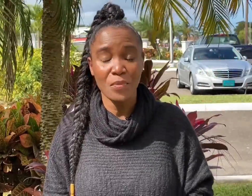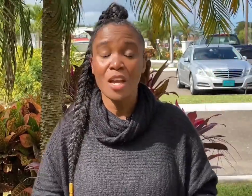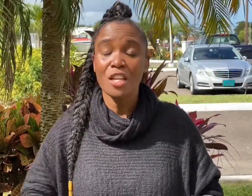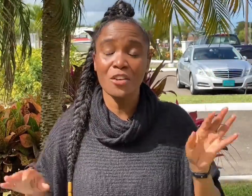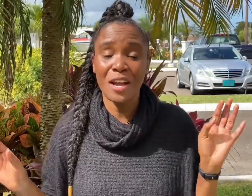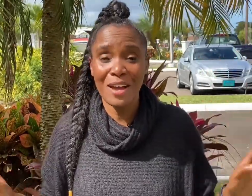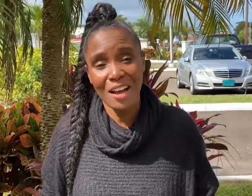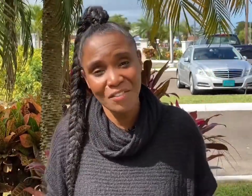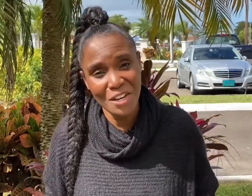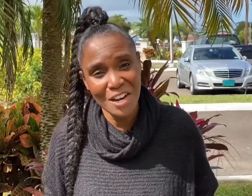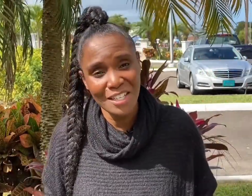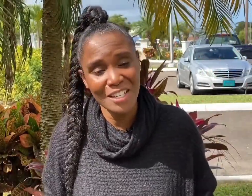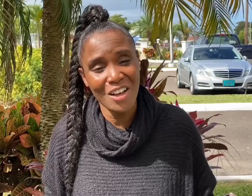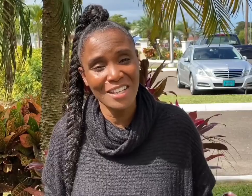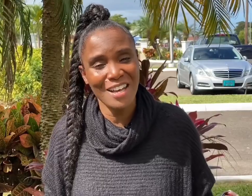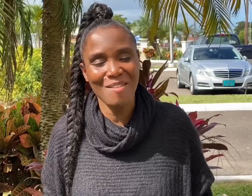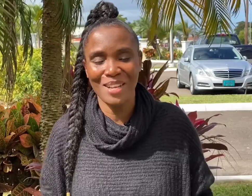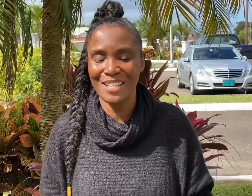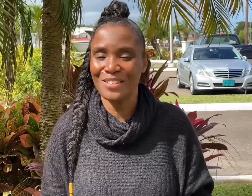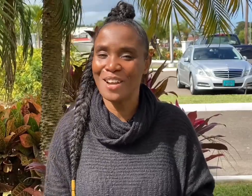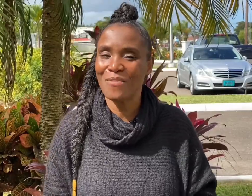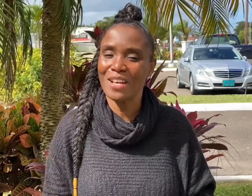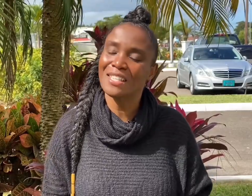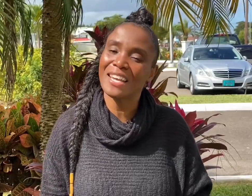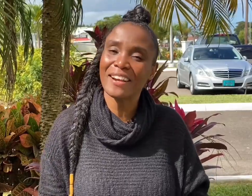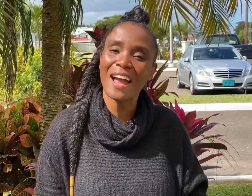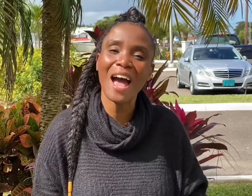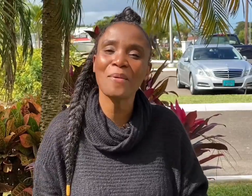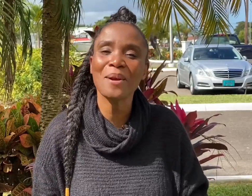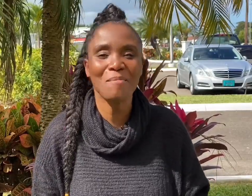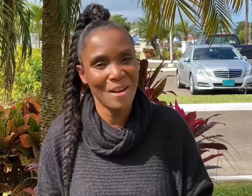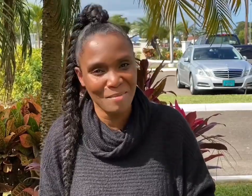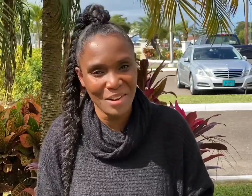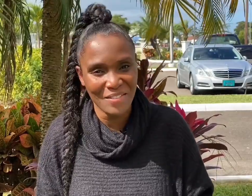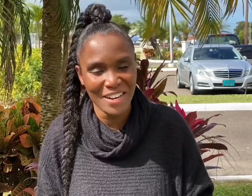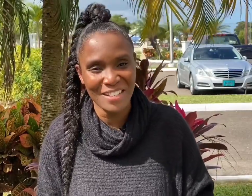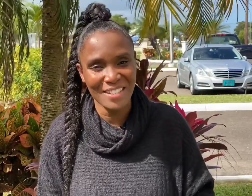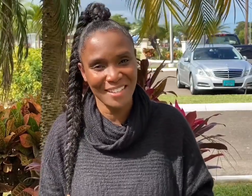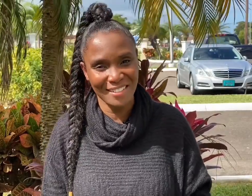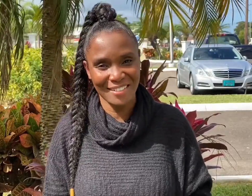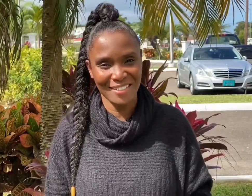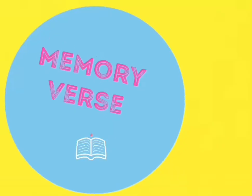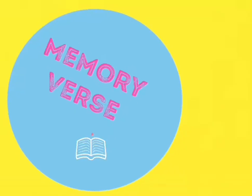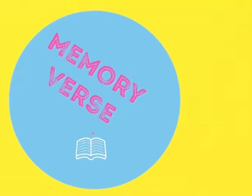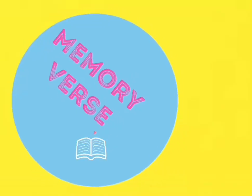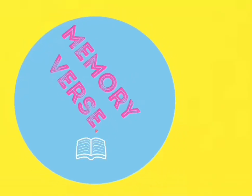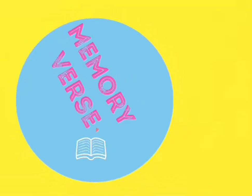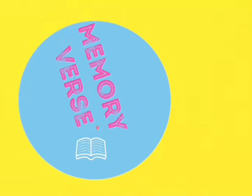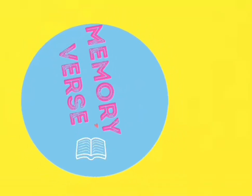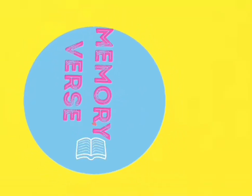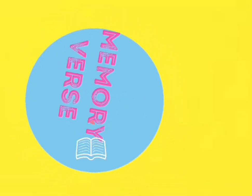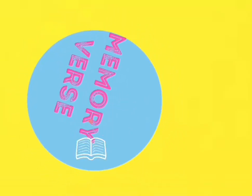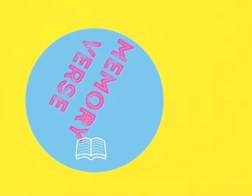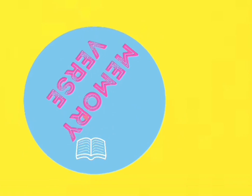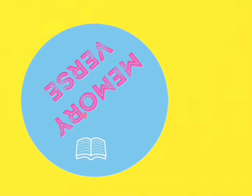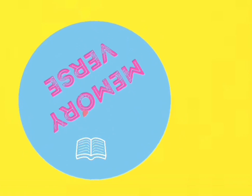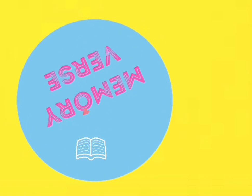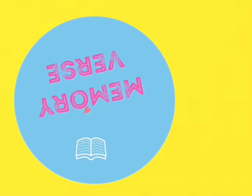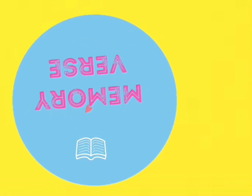Princess. So now, after sing a long time, it's now time for us to hear our memory verse.